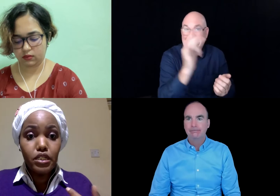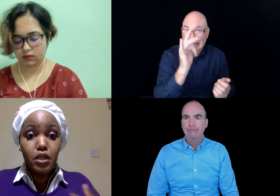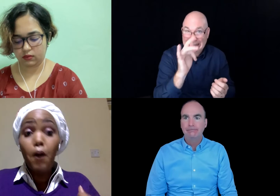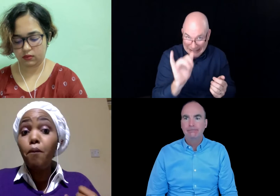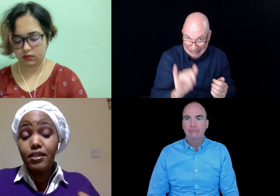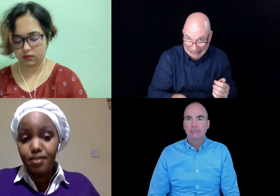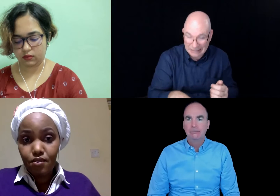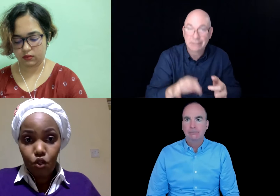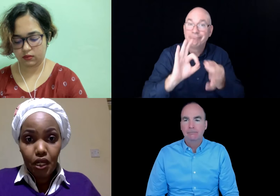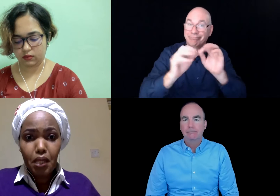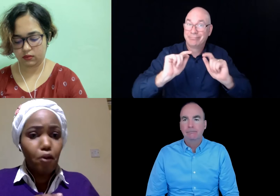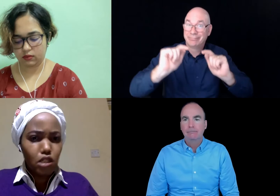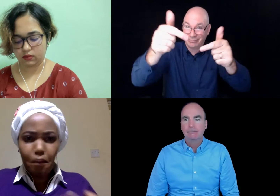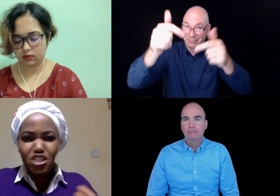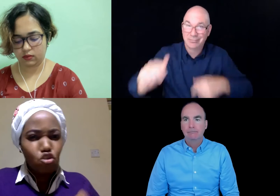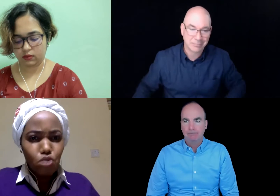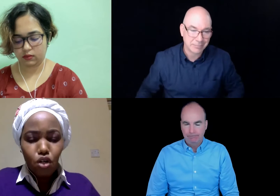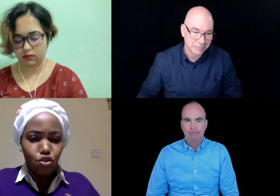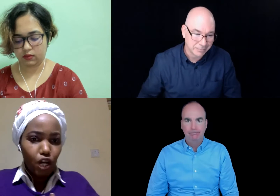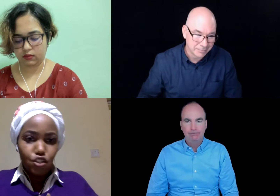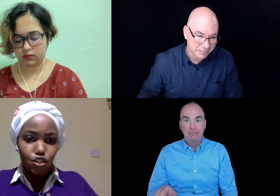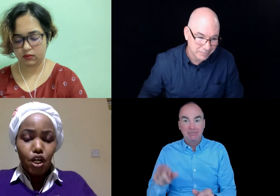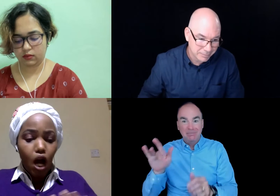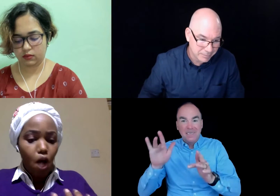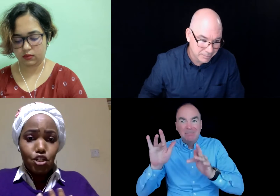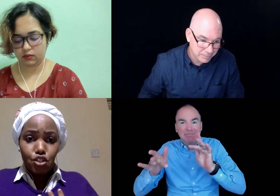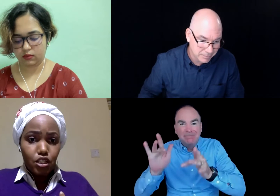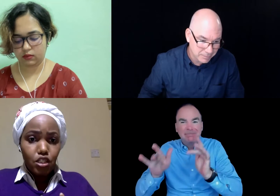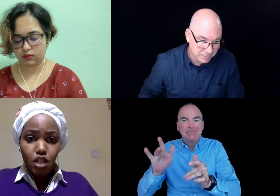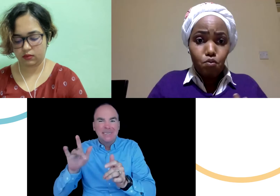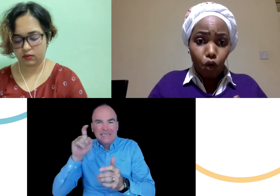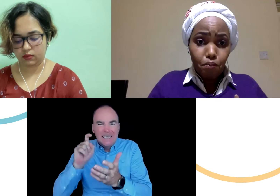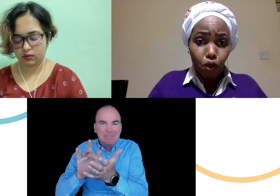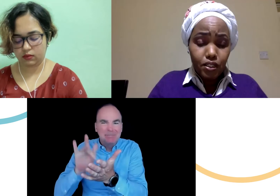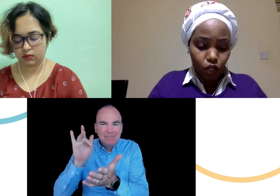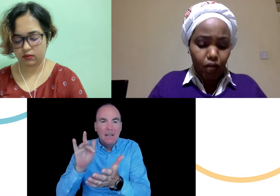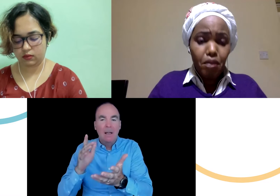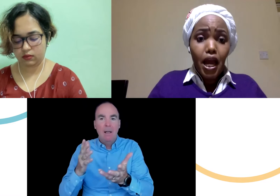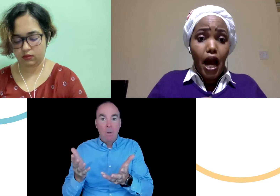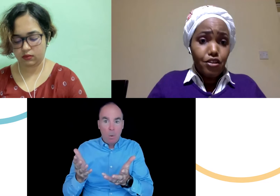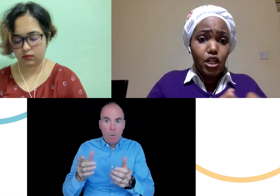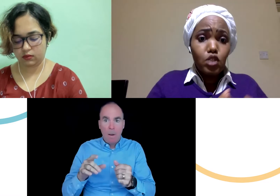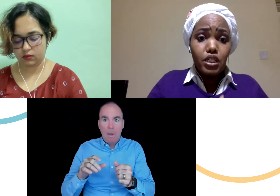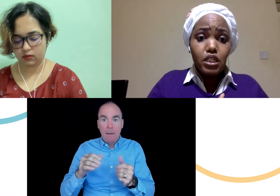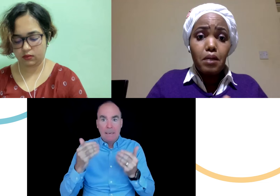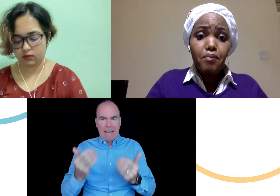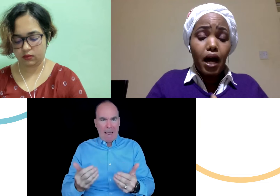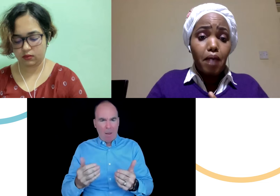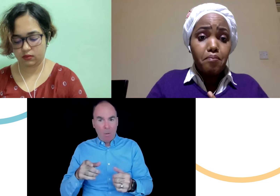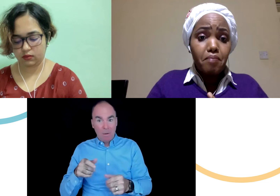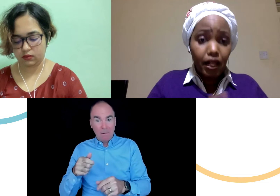will need police. Okay, the police, how much do we charge? How much does it take police, okay? And this child will